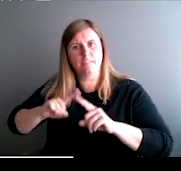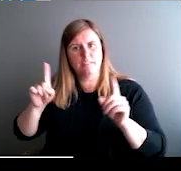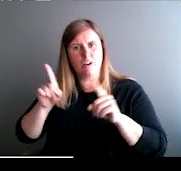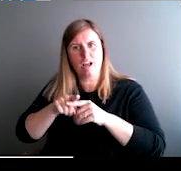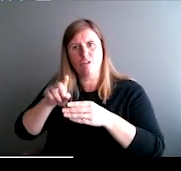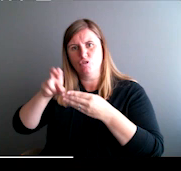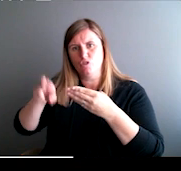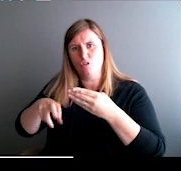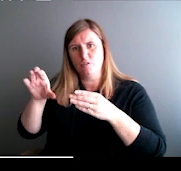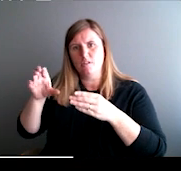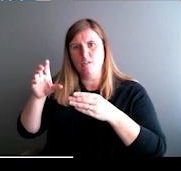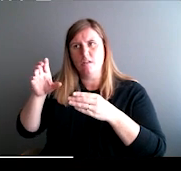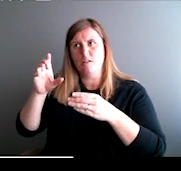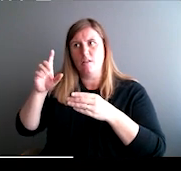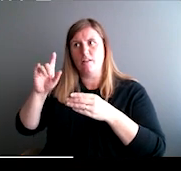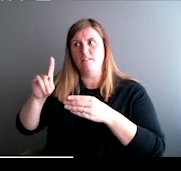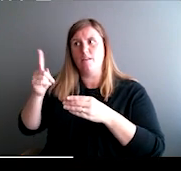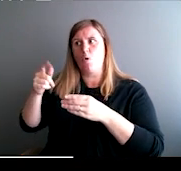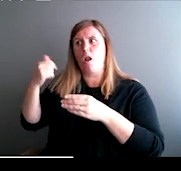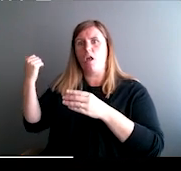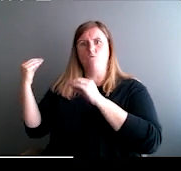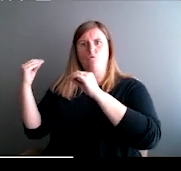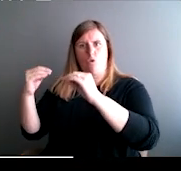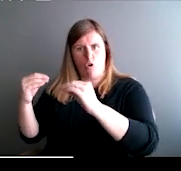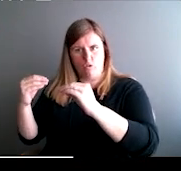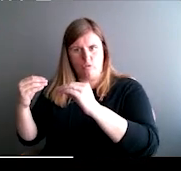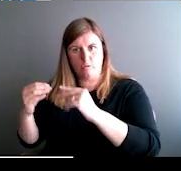of something that somebody else taught them.